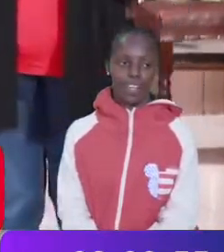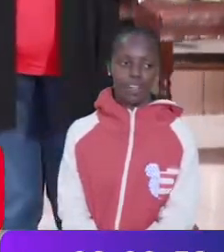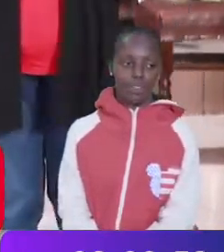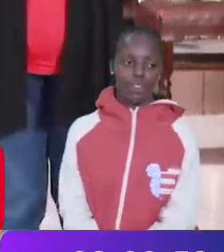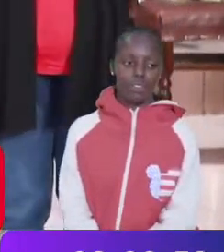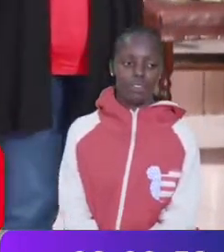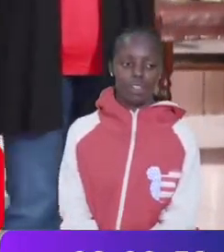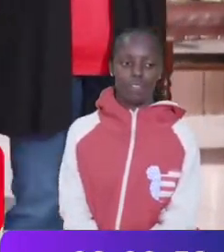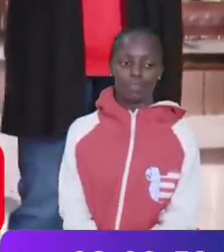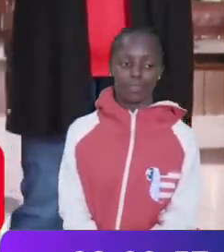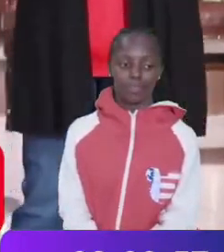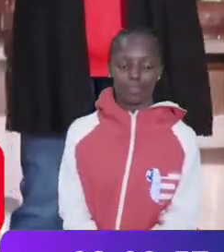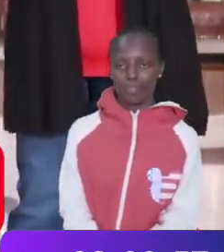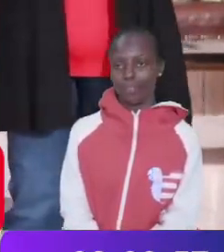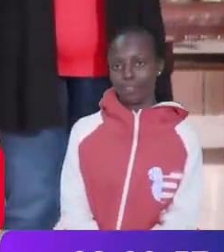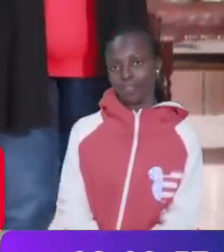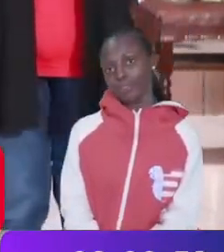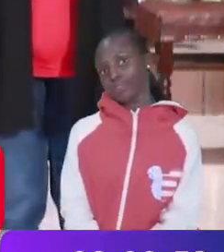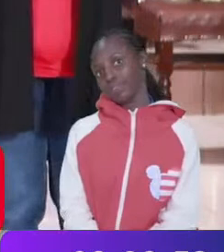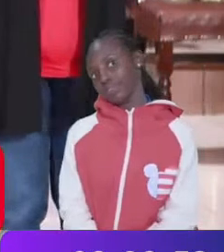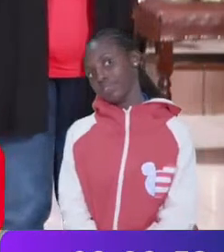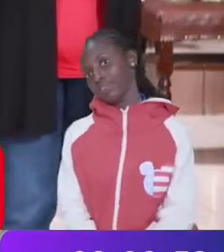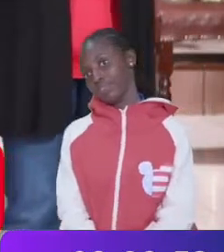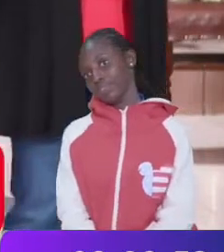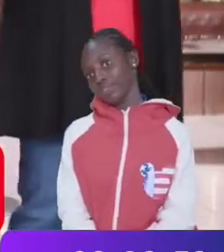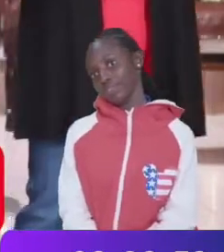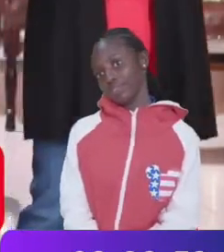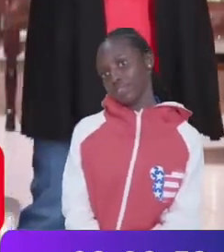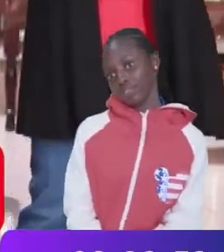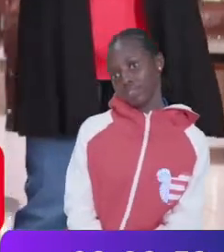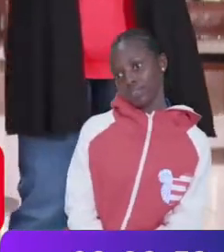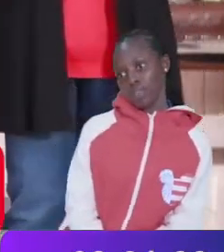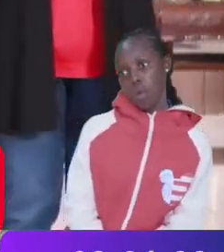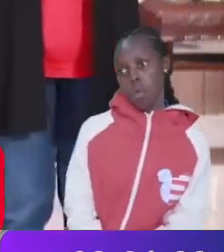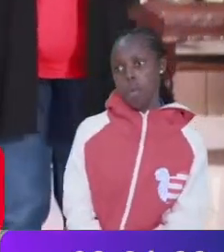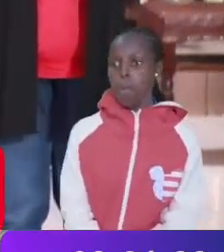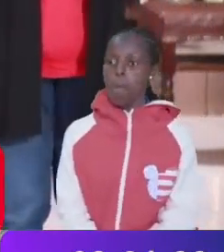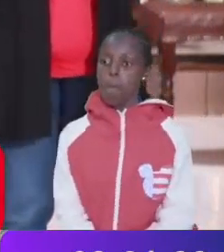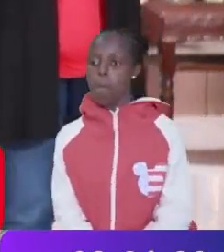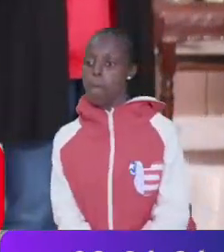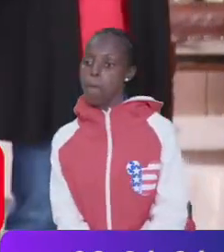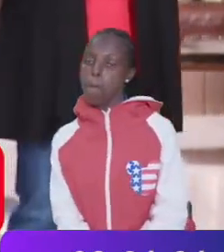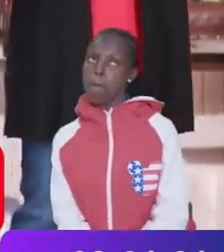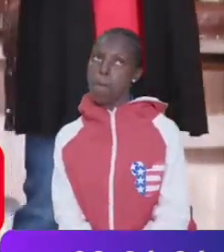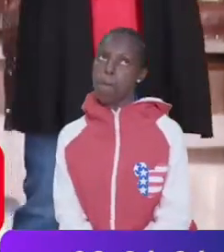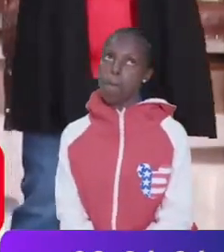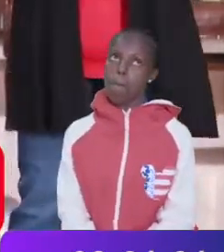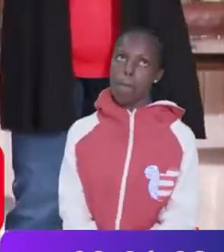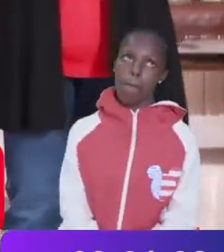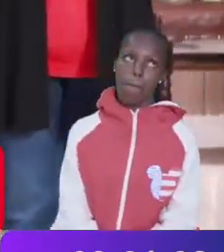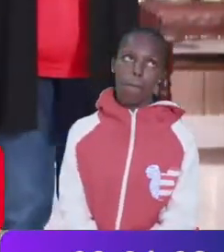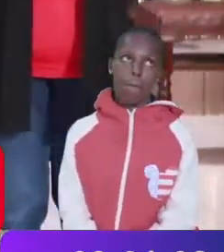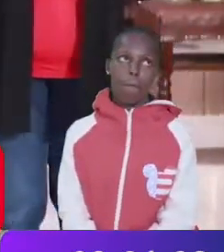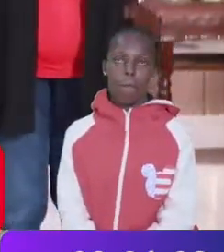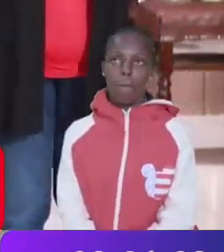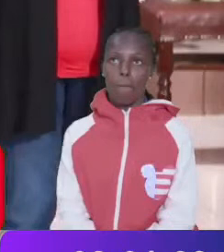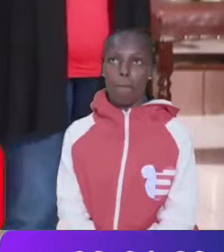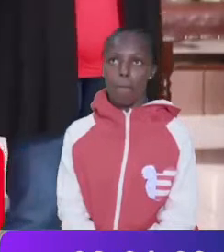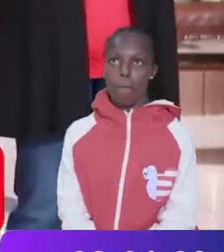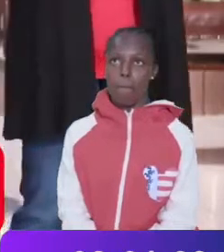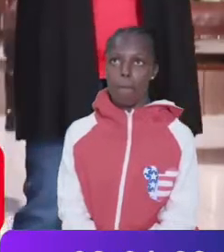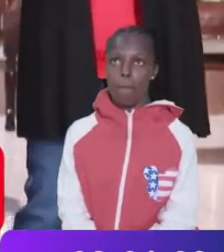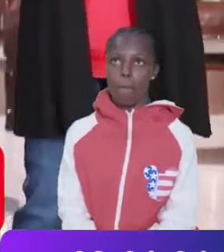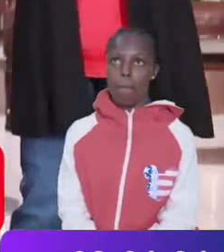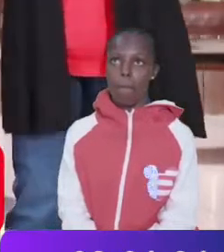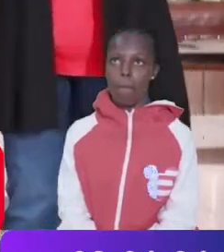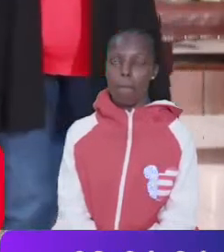Father. We pray, King of glory. Oh, that you may break the chain. To me break the chain of sin, oh God, I want my Father,